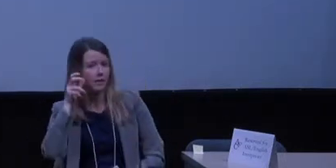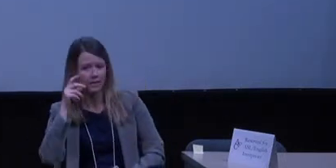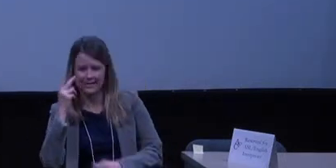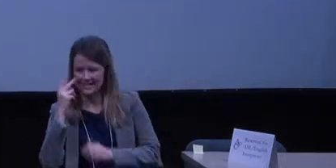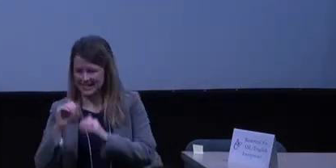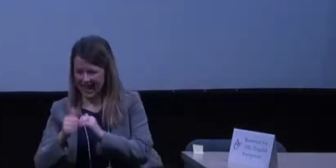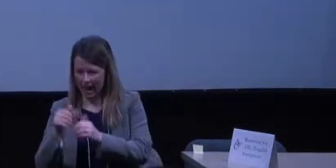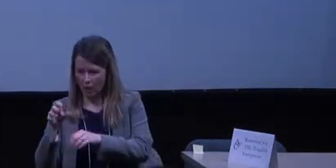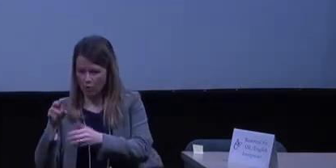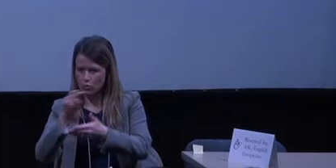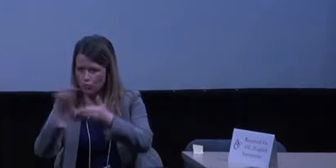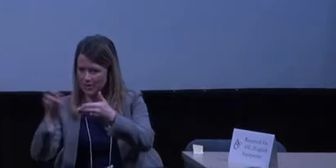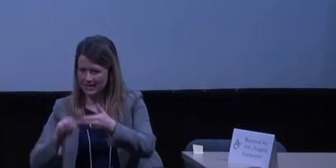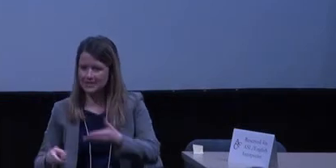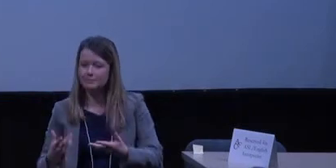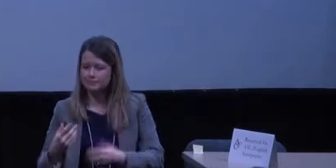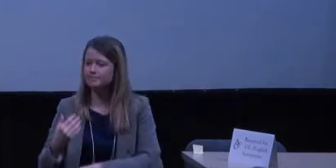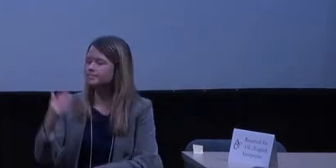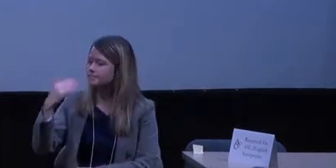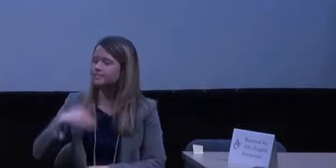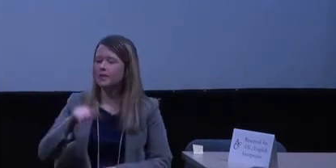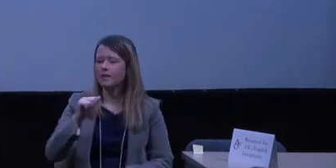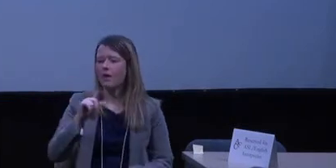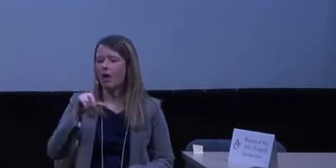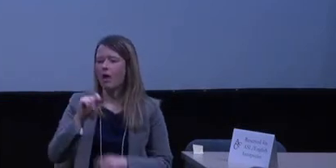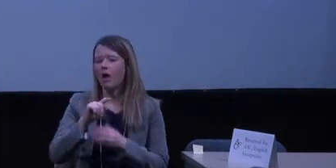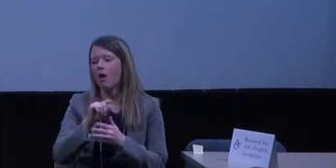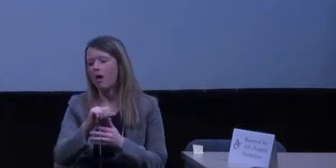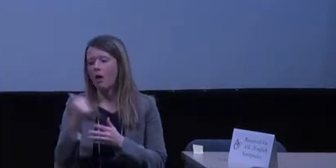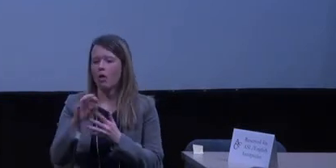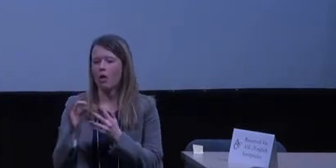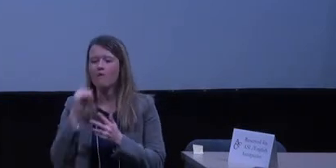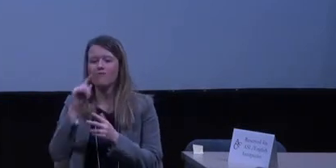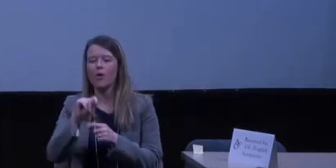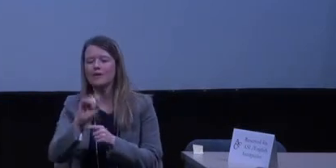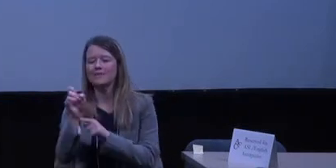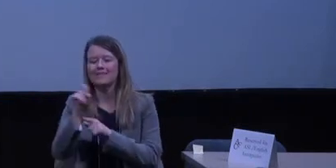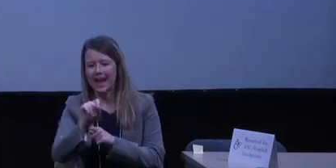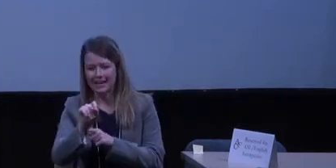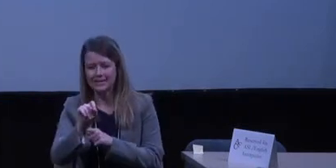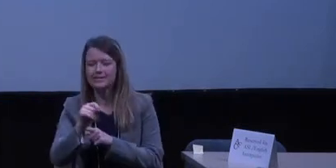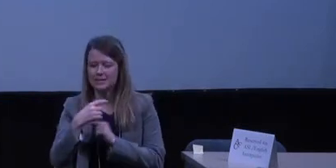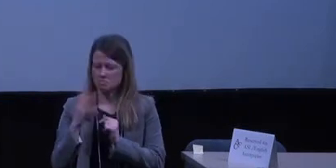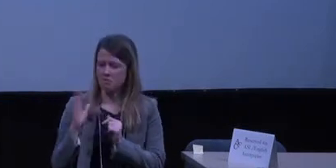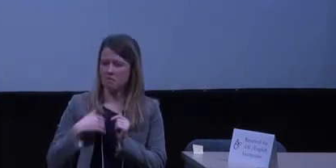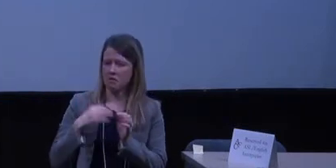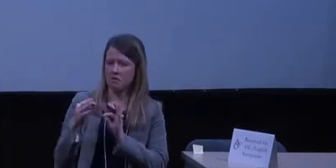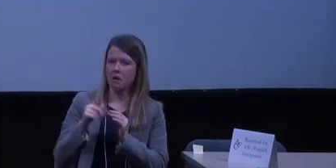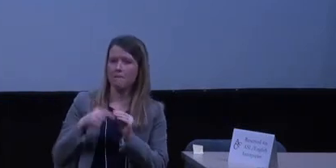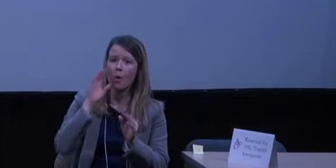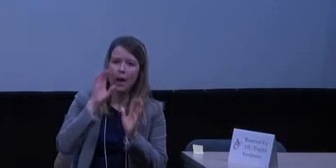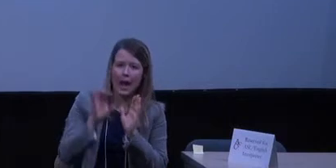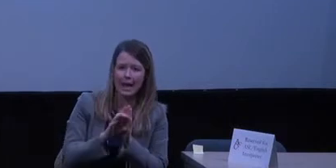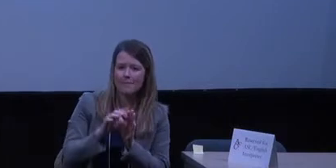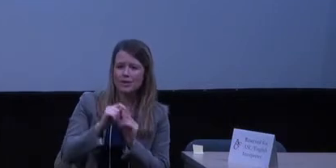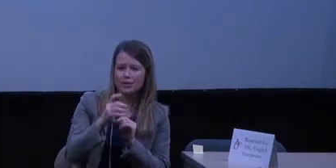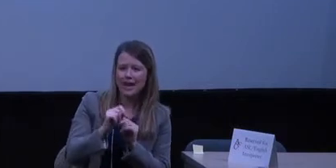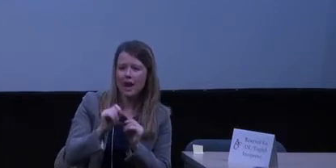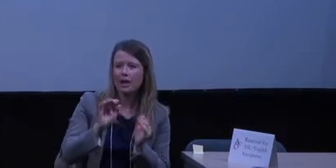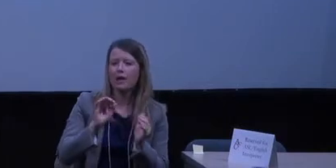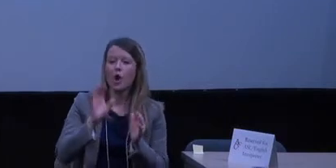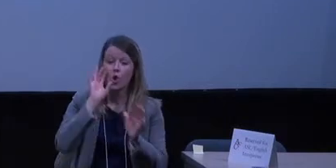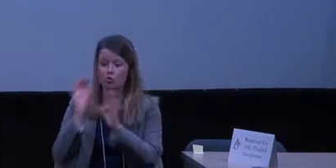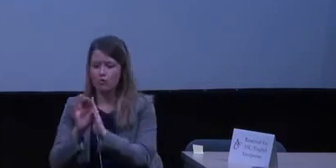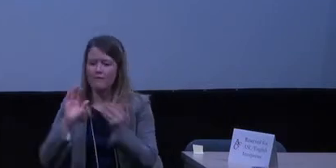Alternative text. This is what I talked about when we were talking about the image of the text, if it's just a graphic